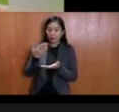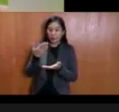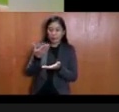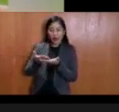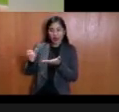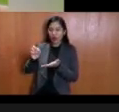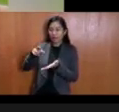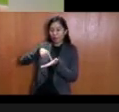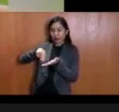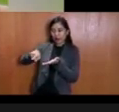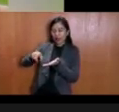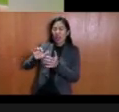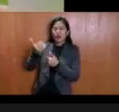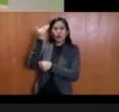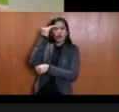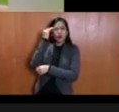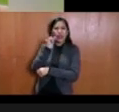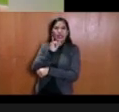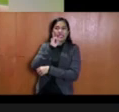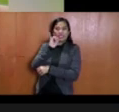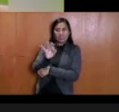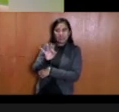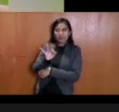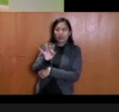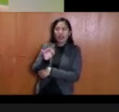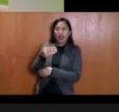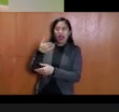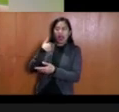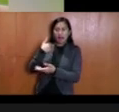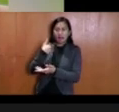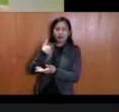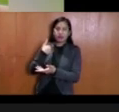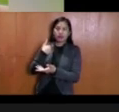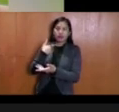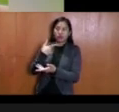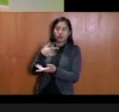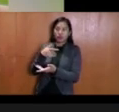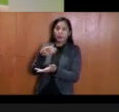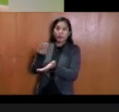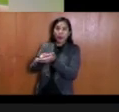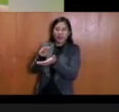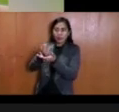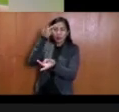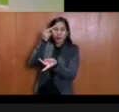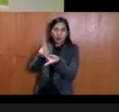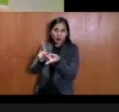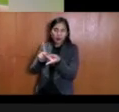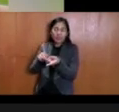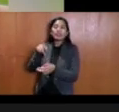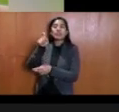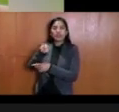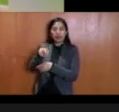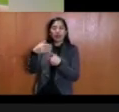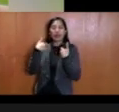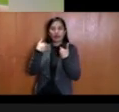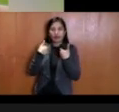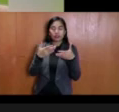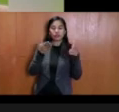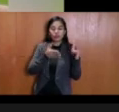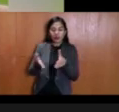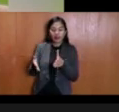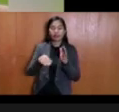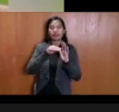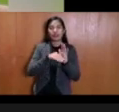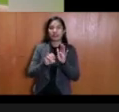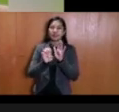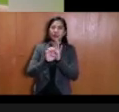money, how do I know it's actually going anywhere? You need that trustable. So you have great technologies, LIDAR, for example, for